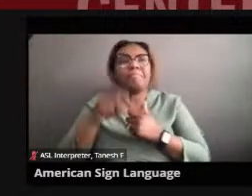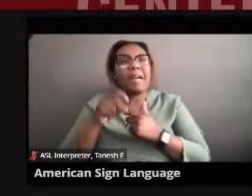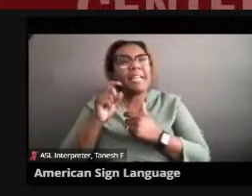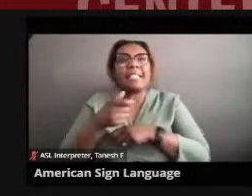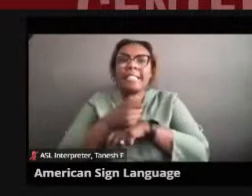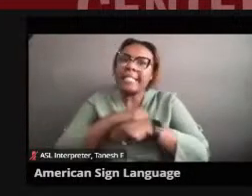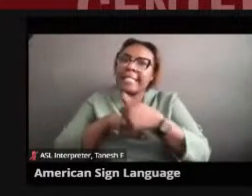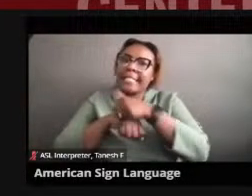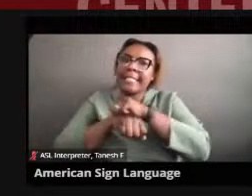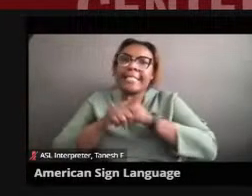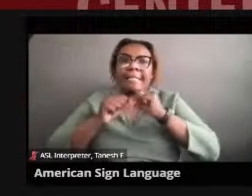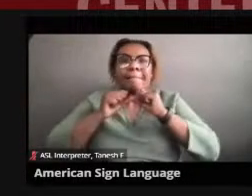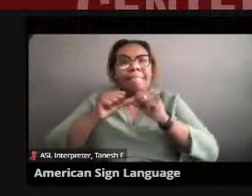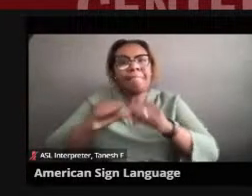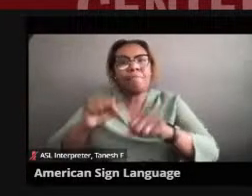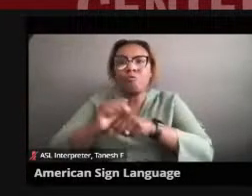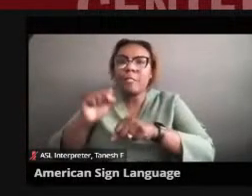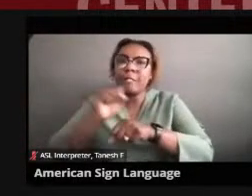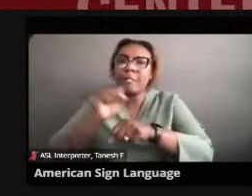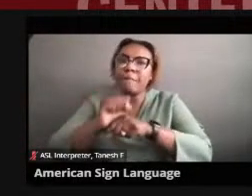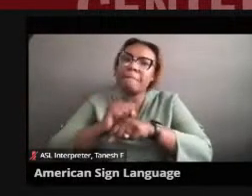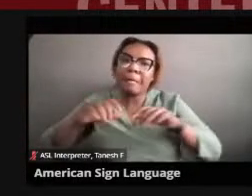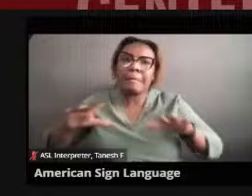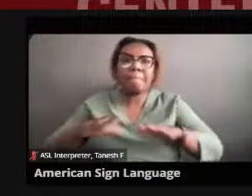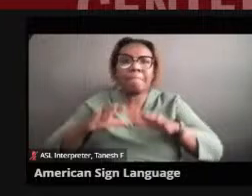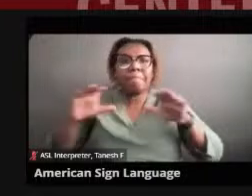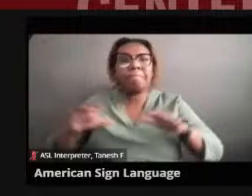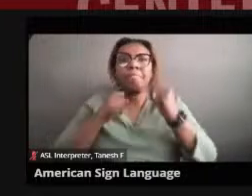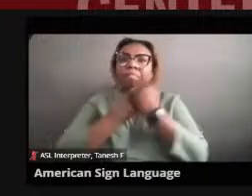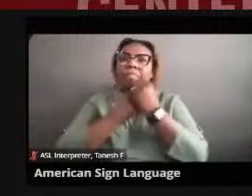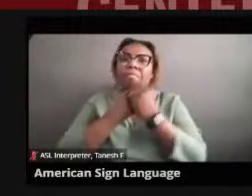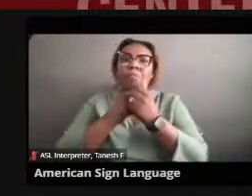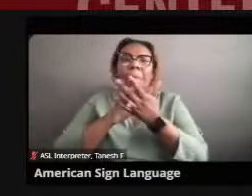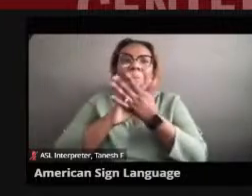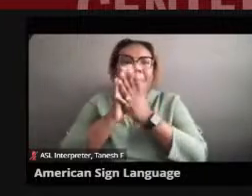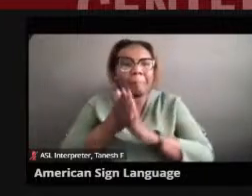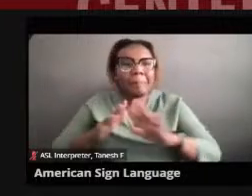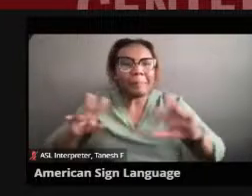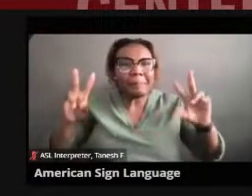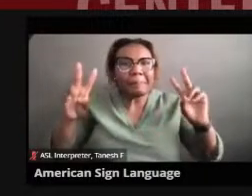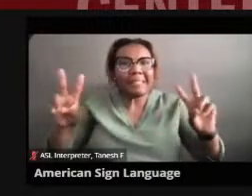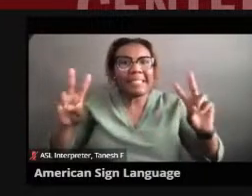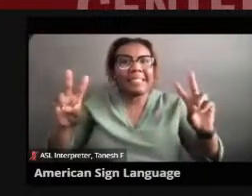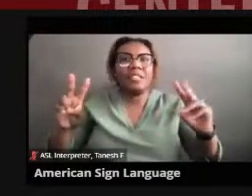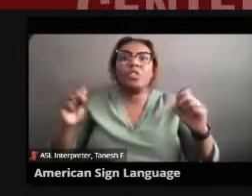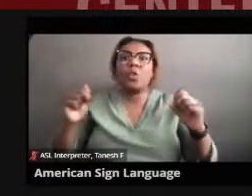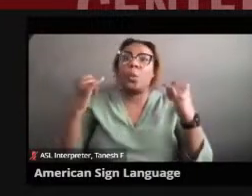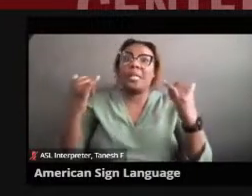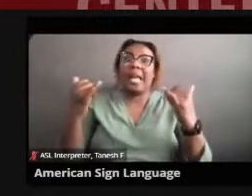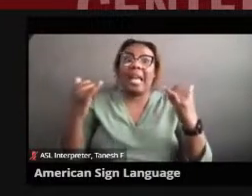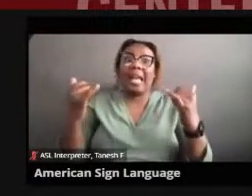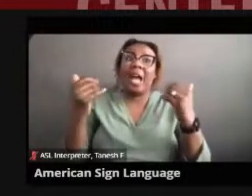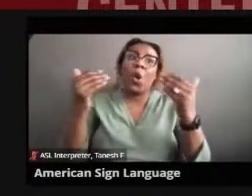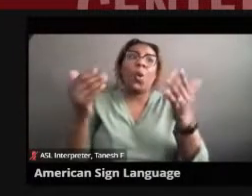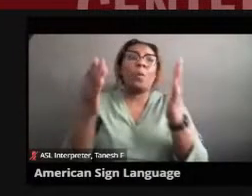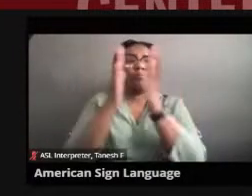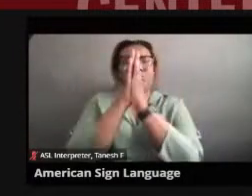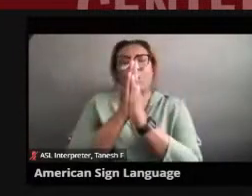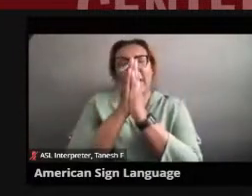work tirelessly for peace and for justice in our world. And so let us take a moment to now lift up our prayers for the people of